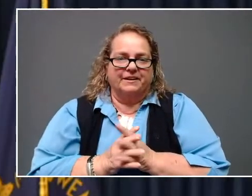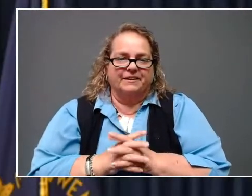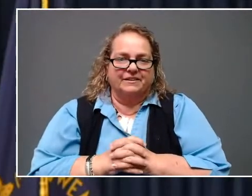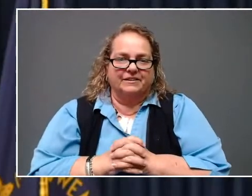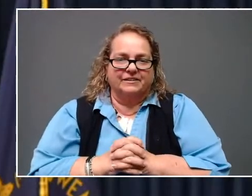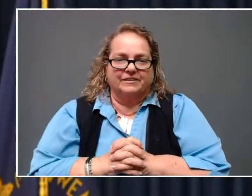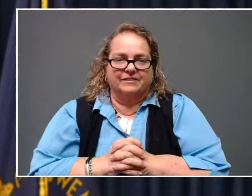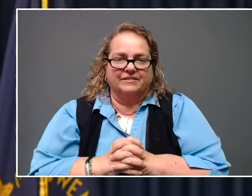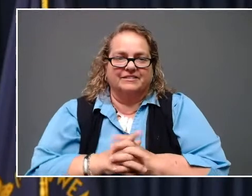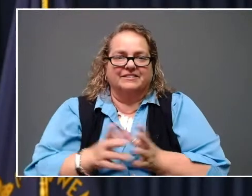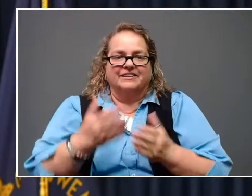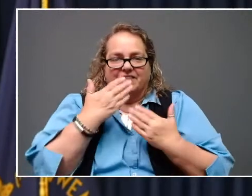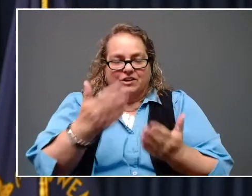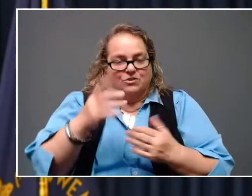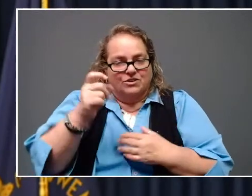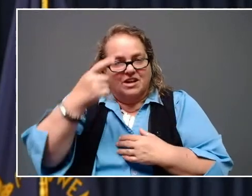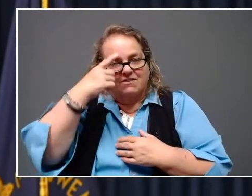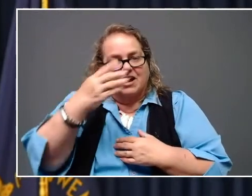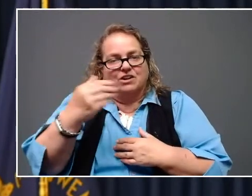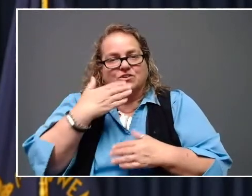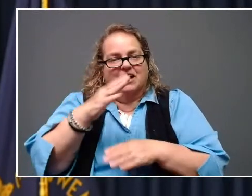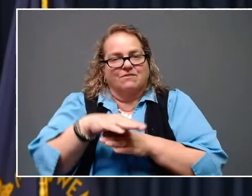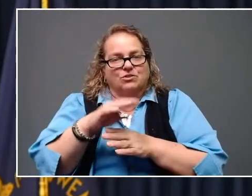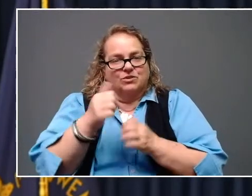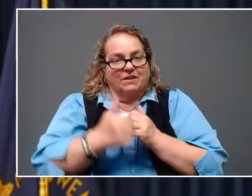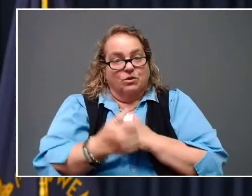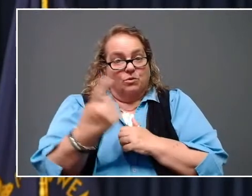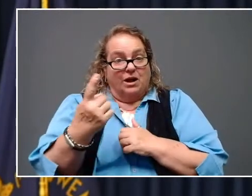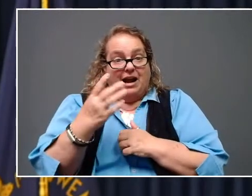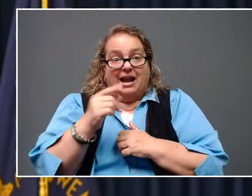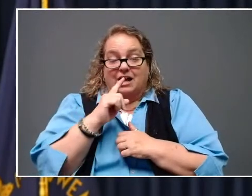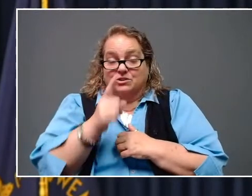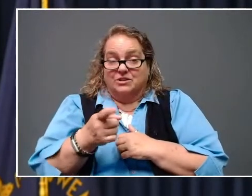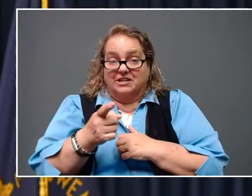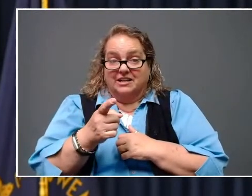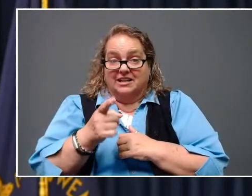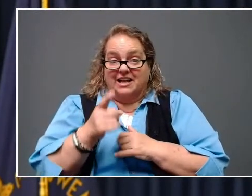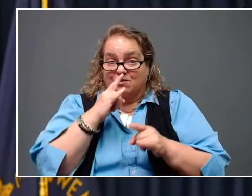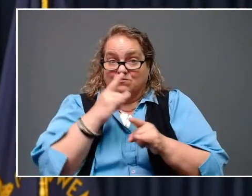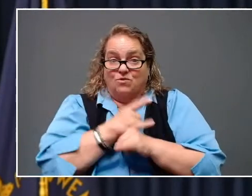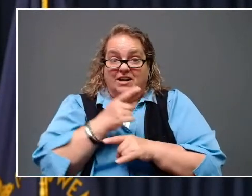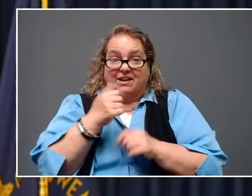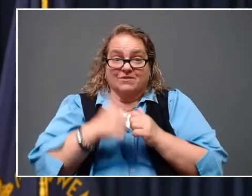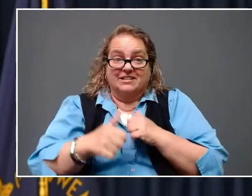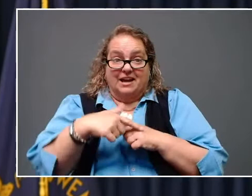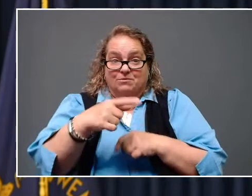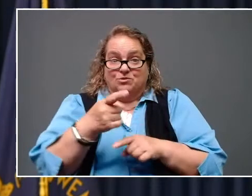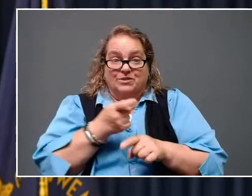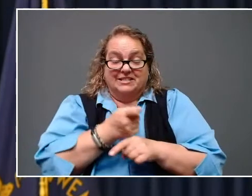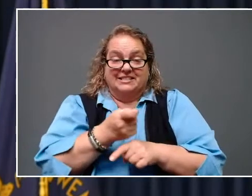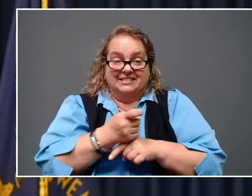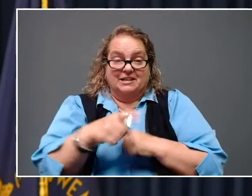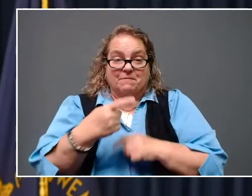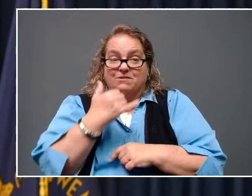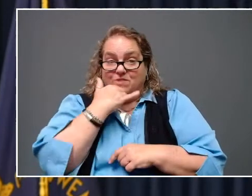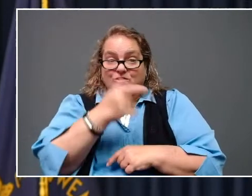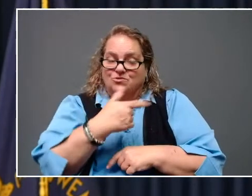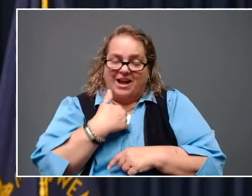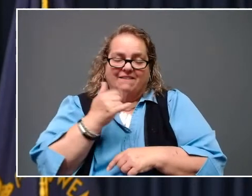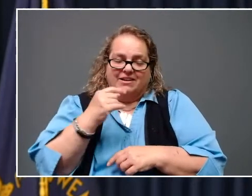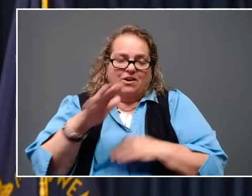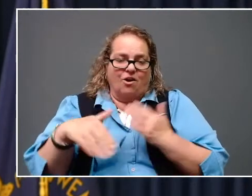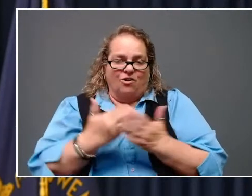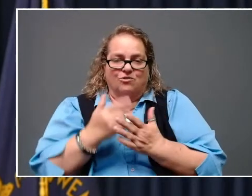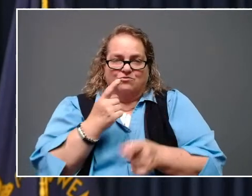Thank you, Governor, and good afternoon, everyone. And actually, ironically, when you tease about that, you've got it all right, and so I get to come up here and